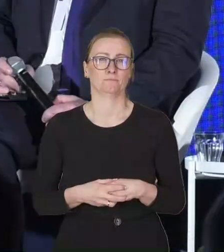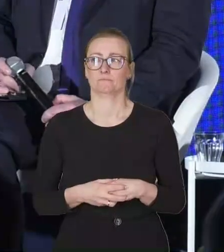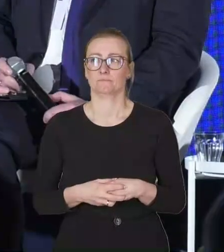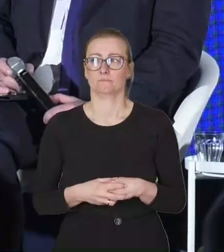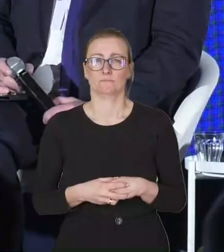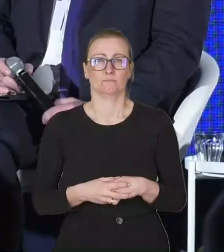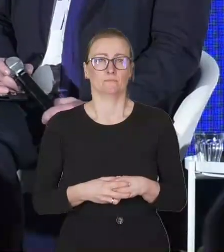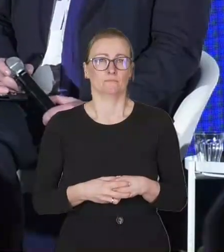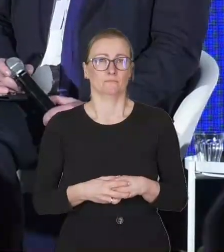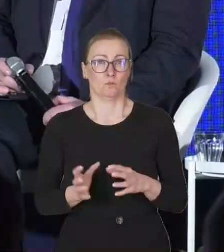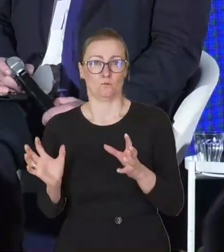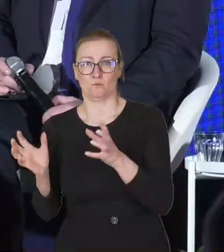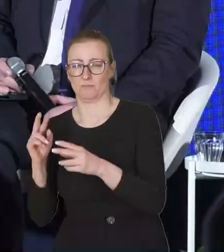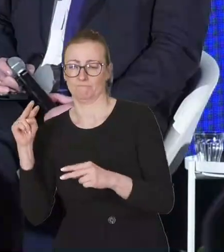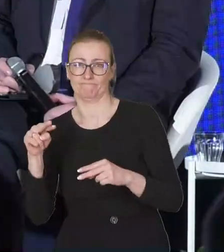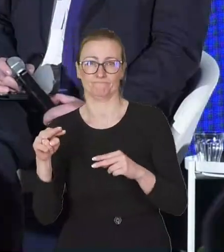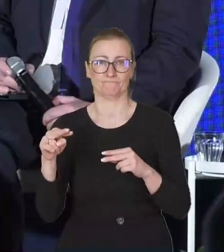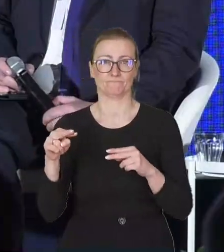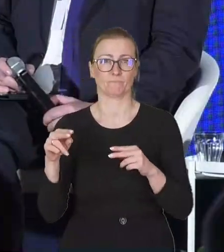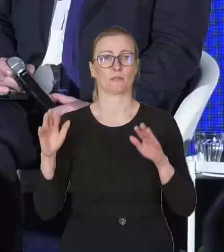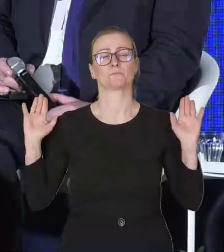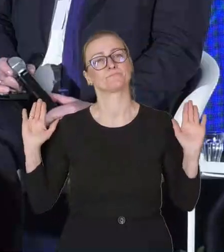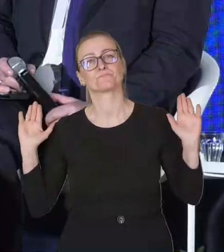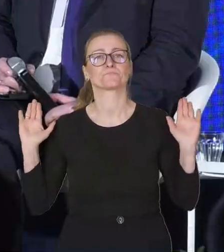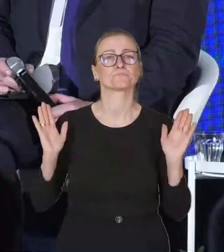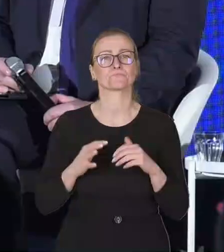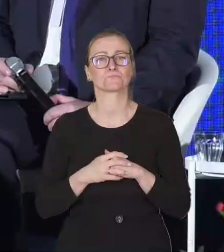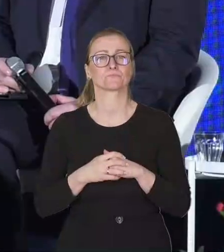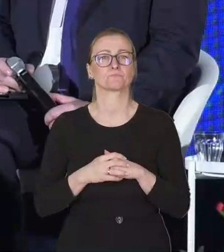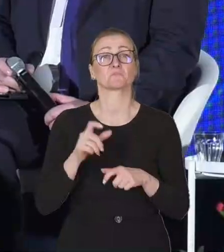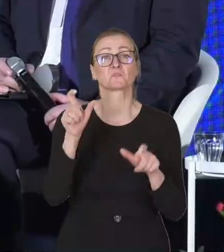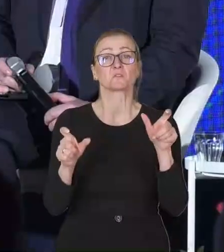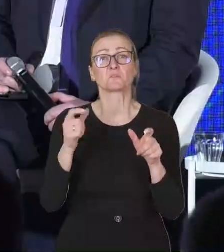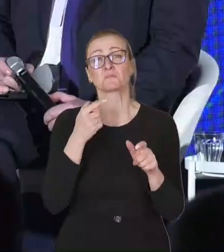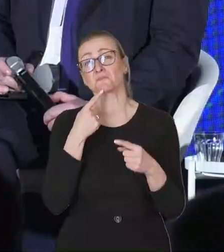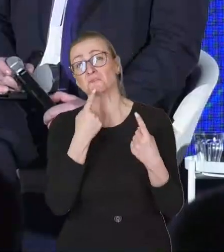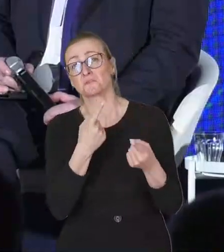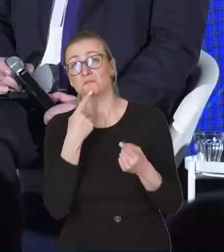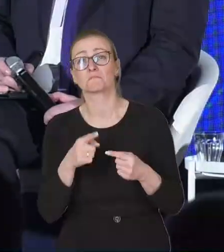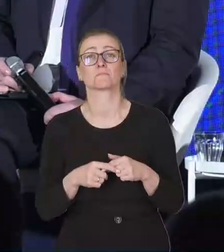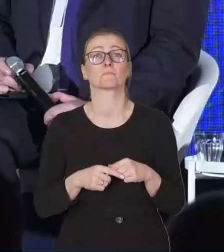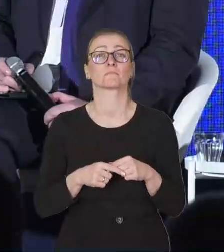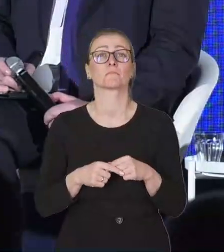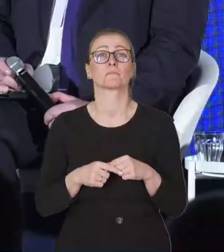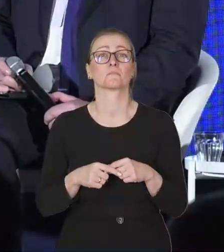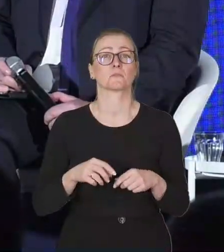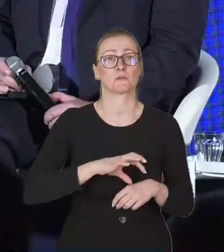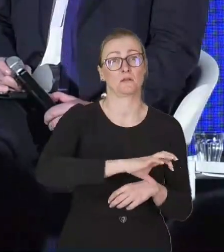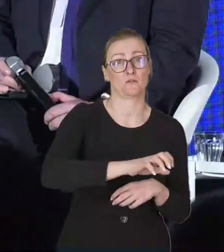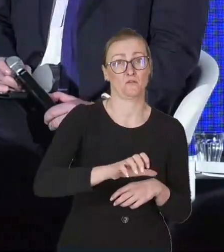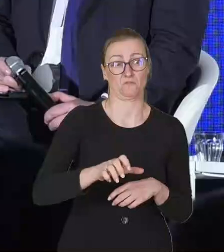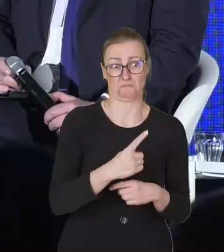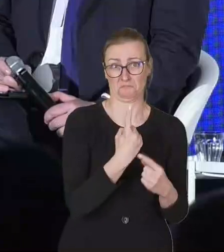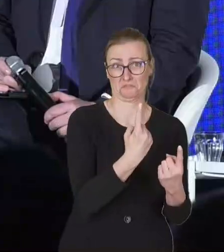I'm not sure if I agree completely, but I think you need a little bit both. But even more important is to try